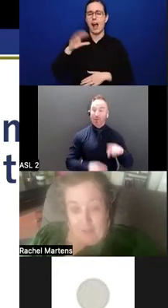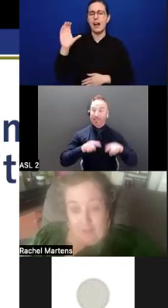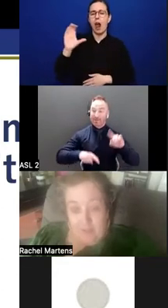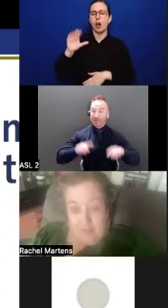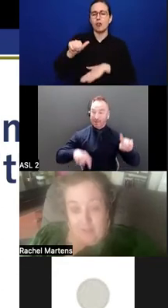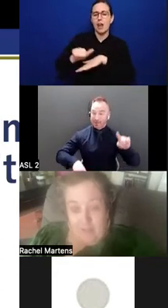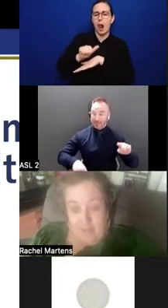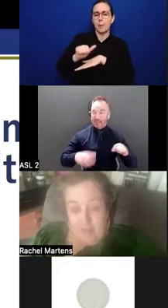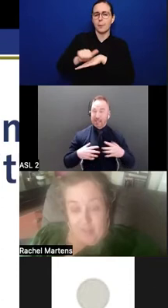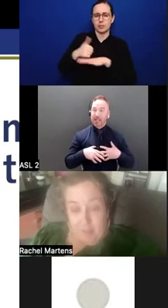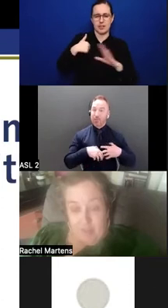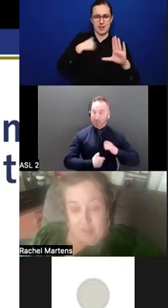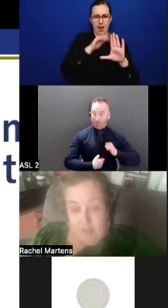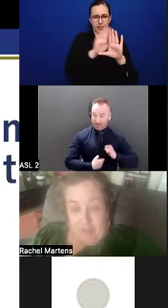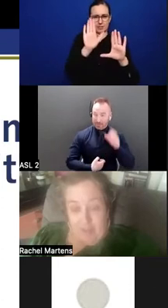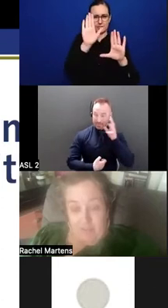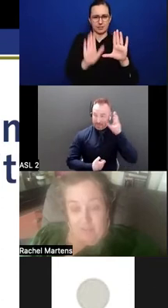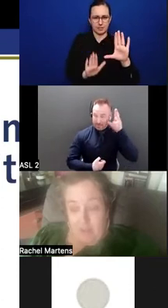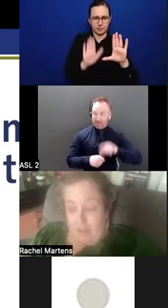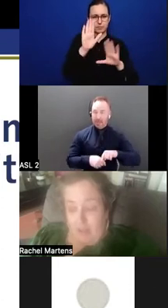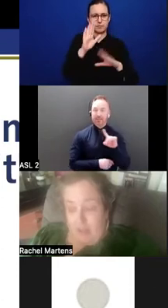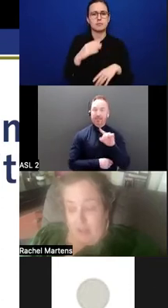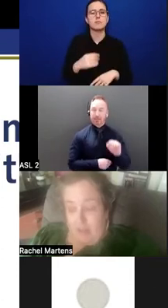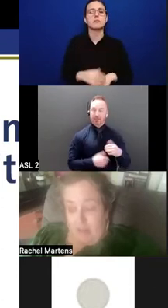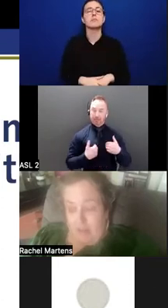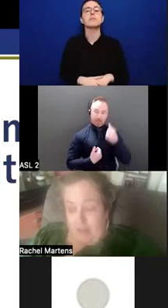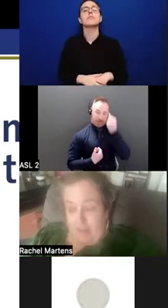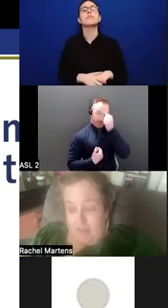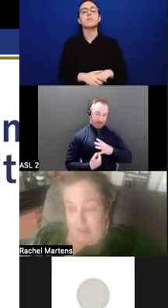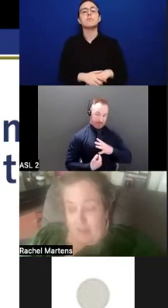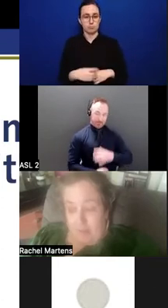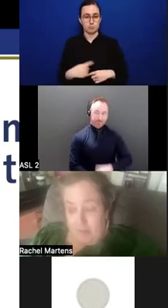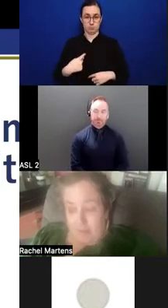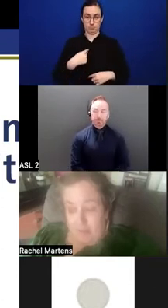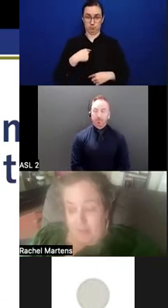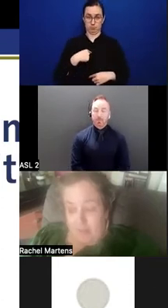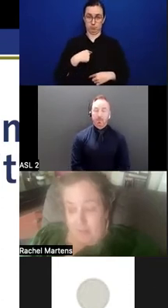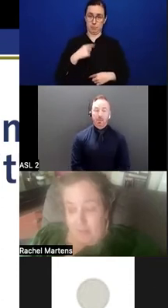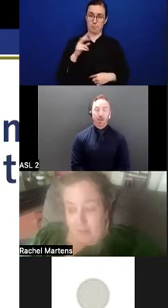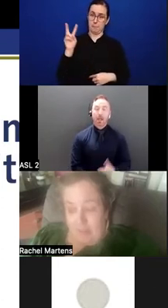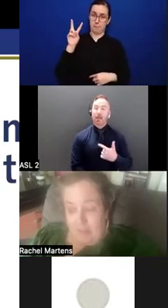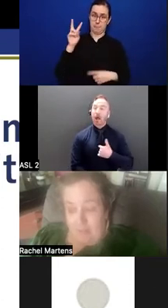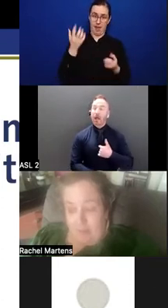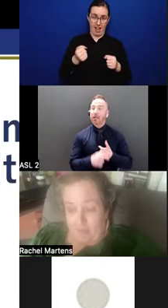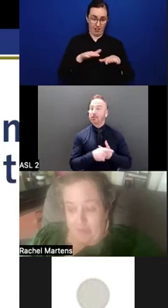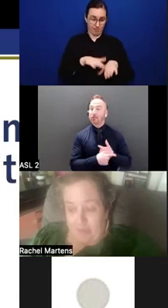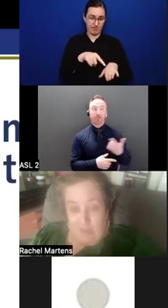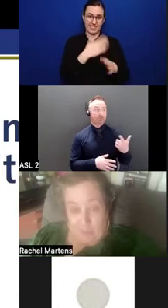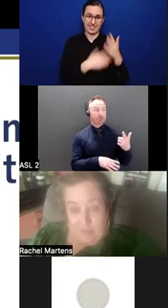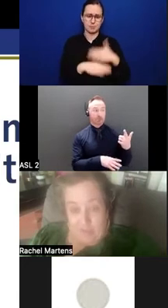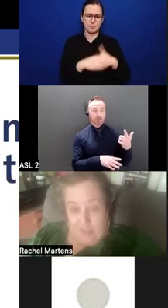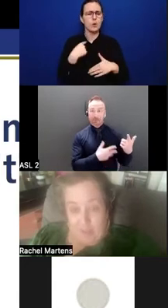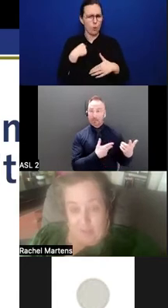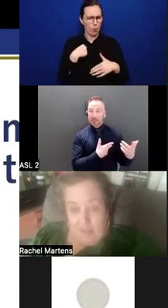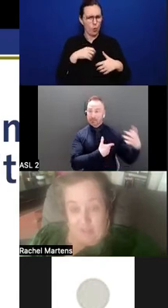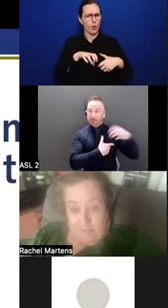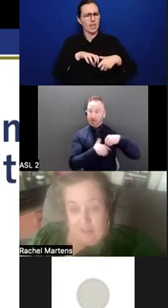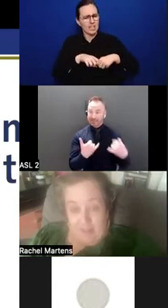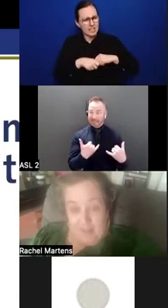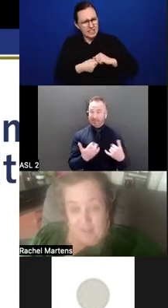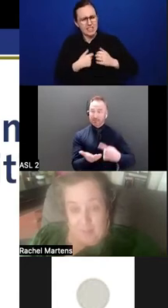bereaved parent of a disabled young man. And I come to talk today about the UN